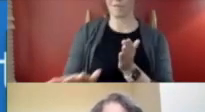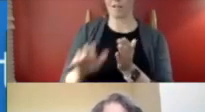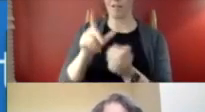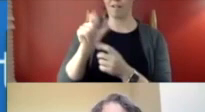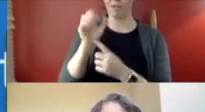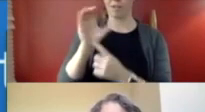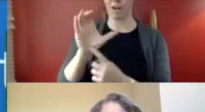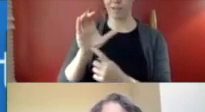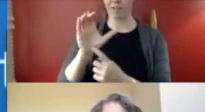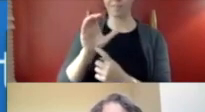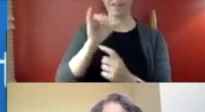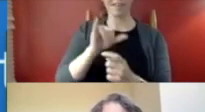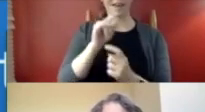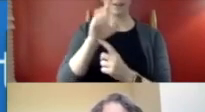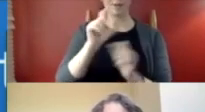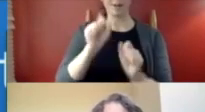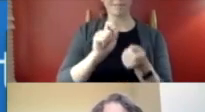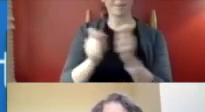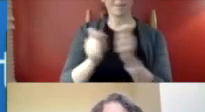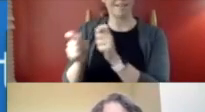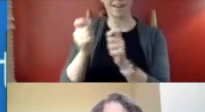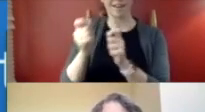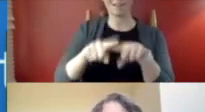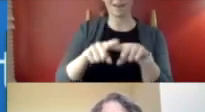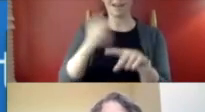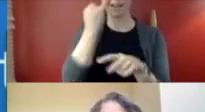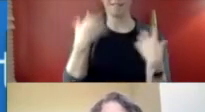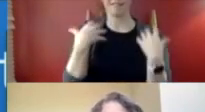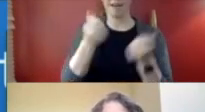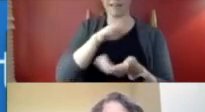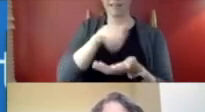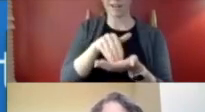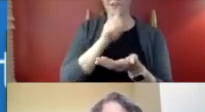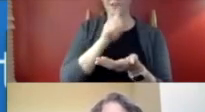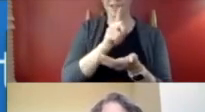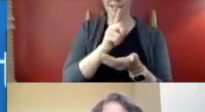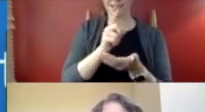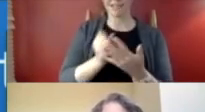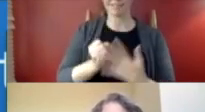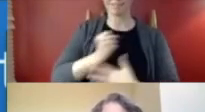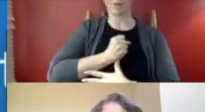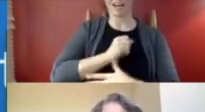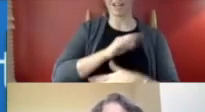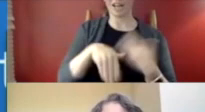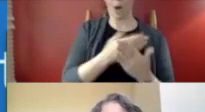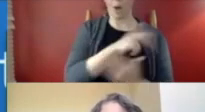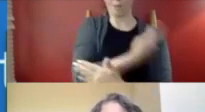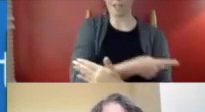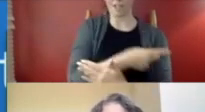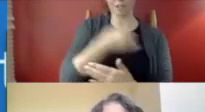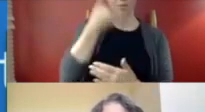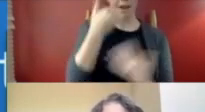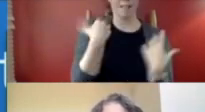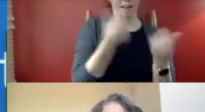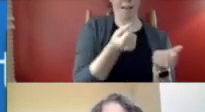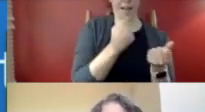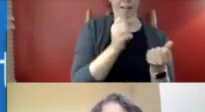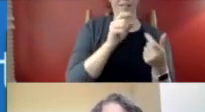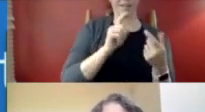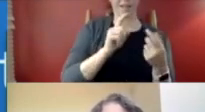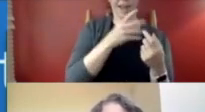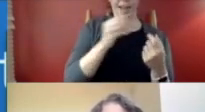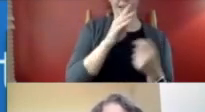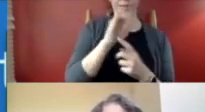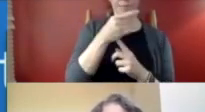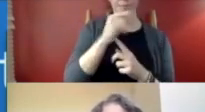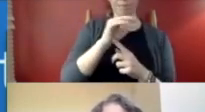modified depending on whether the health center is triaging all patients to telehealth and bridging methods or continuing to provide in-person